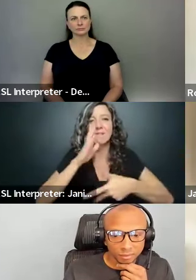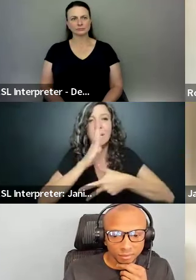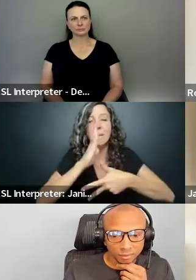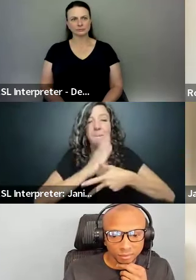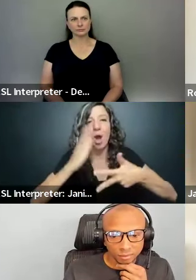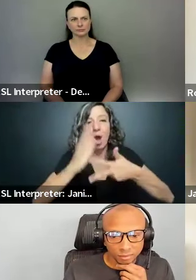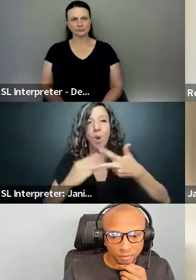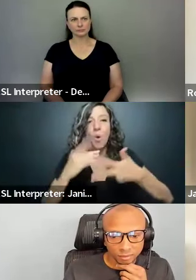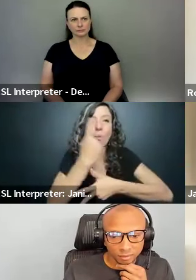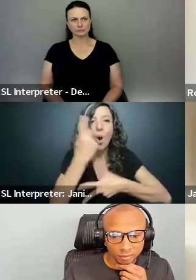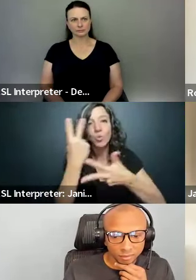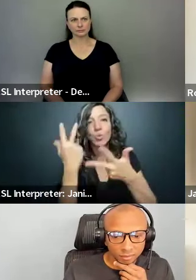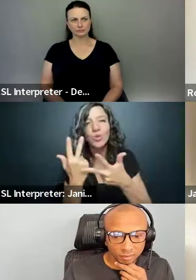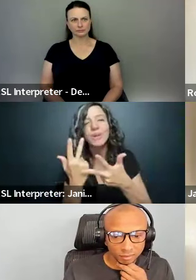media.